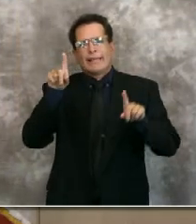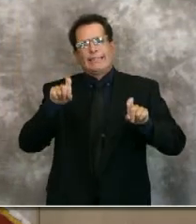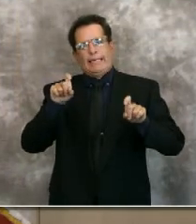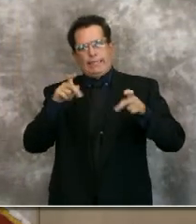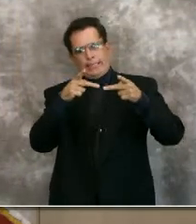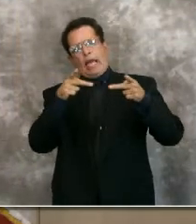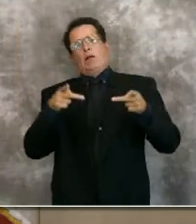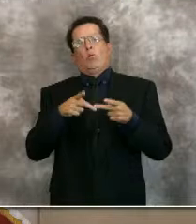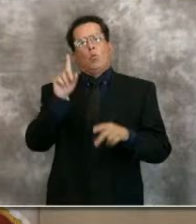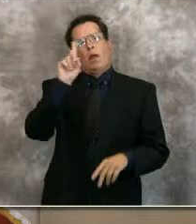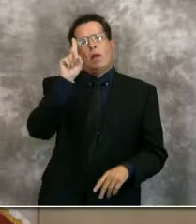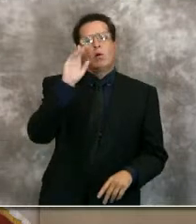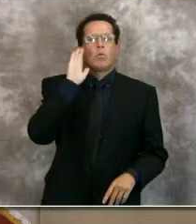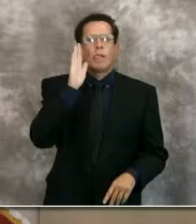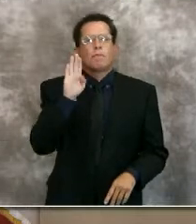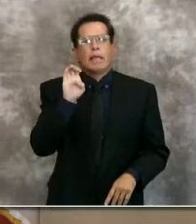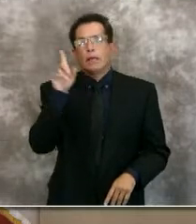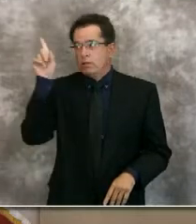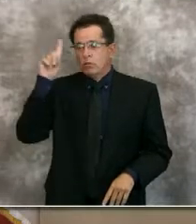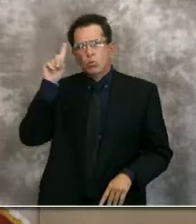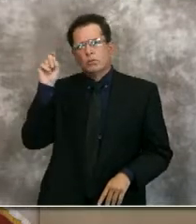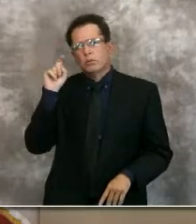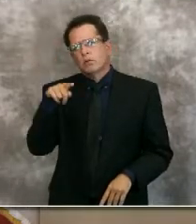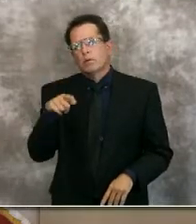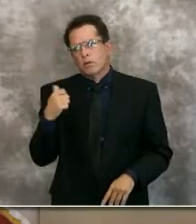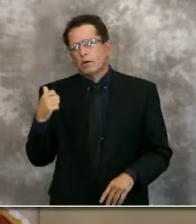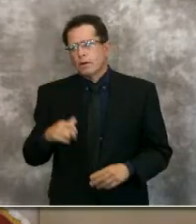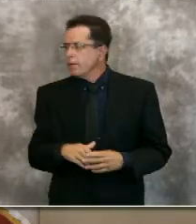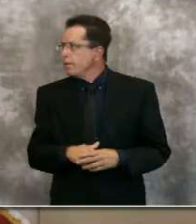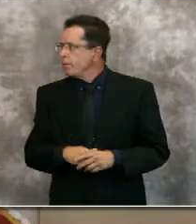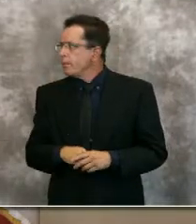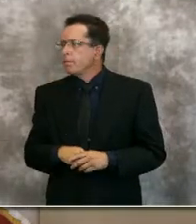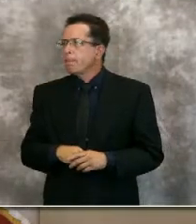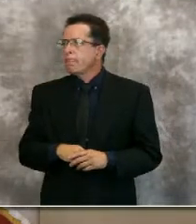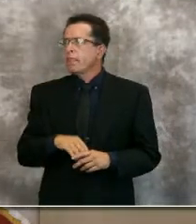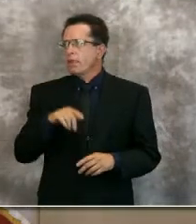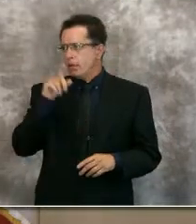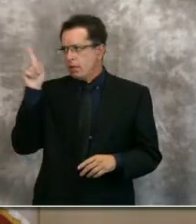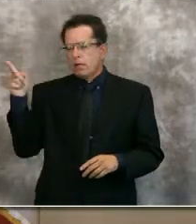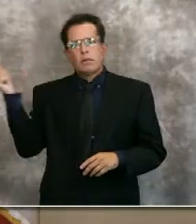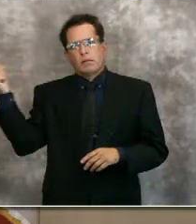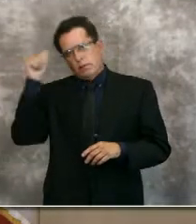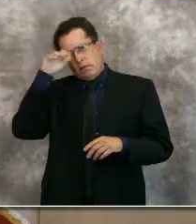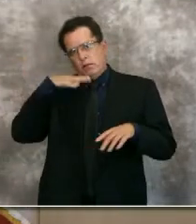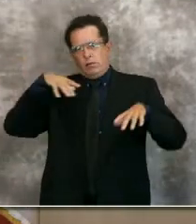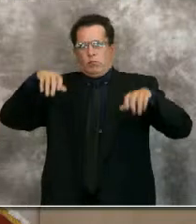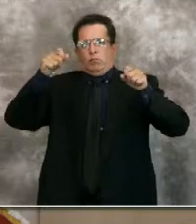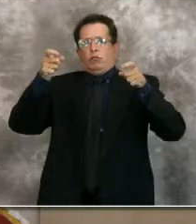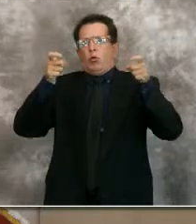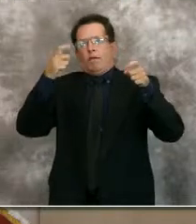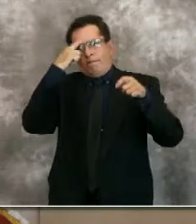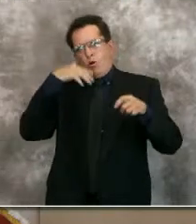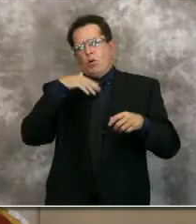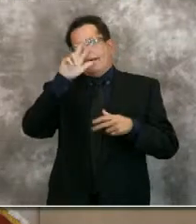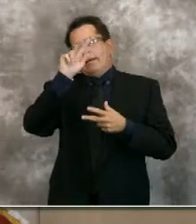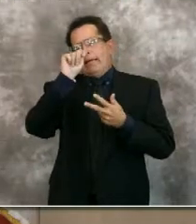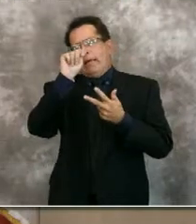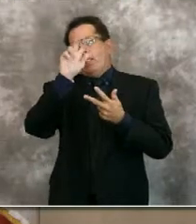Okay. I believe Nick Machion, who is in charge of our T3 program, is going to come up and respond